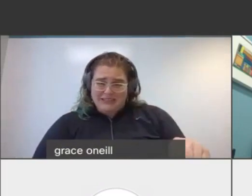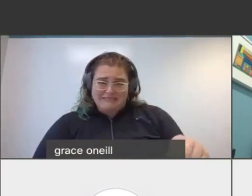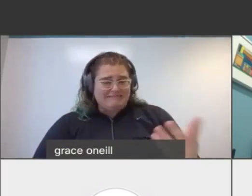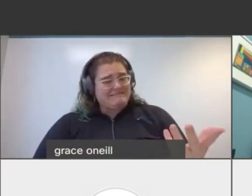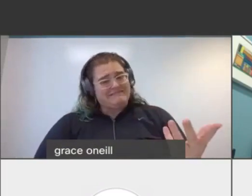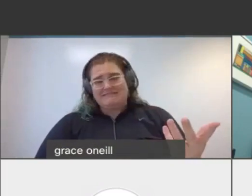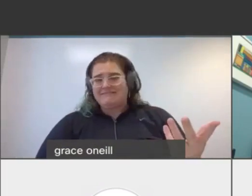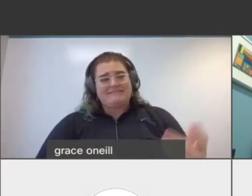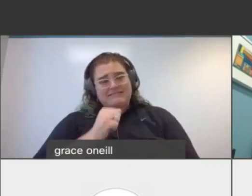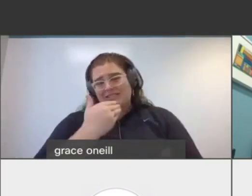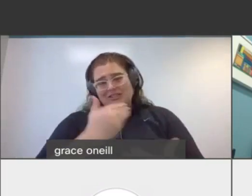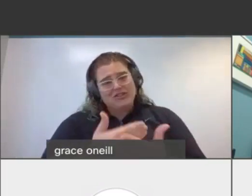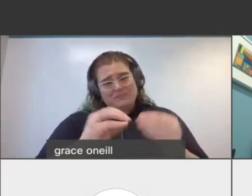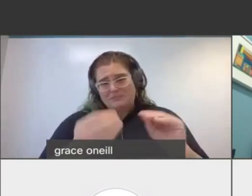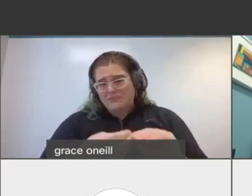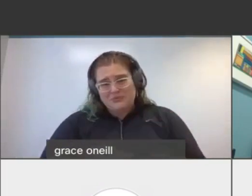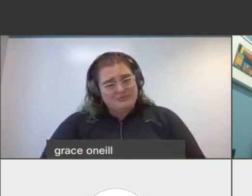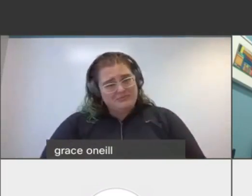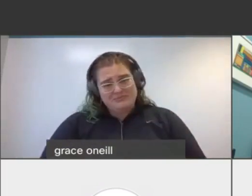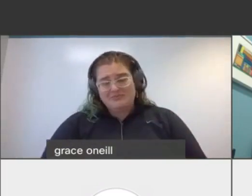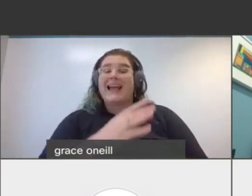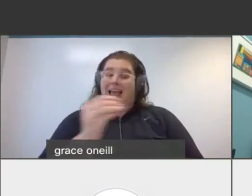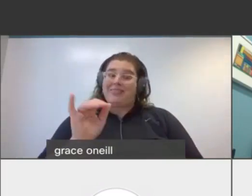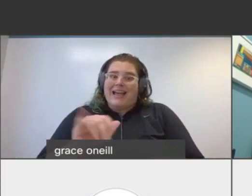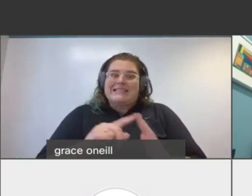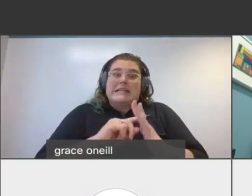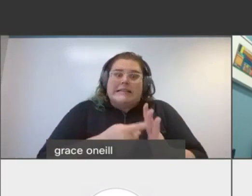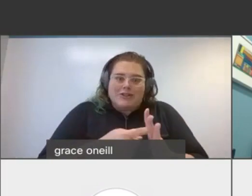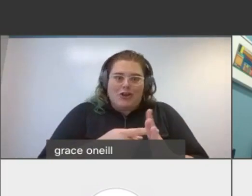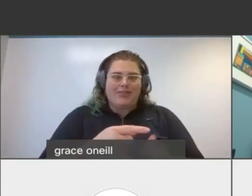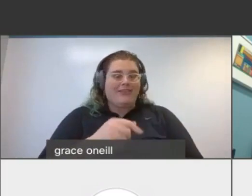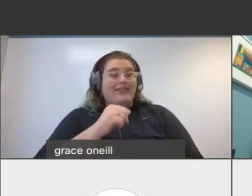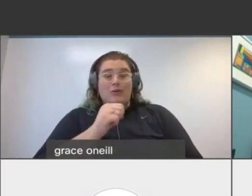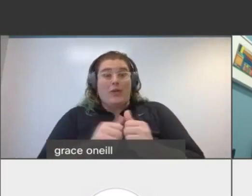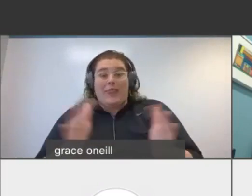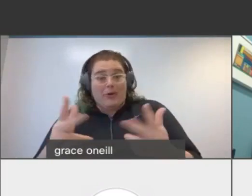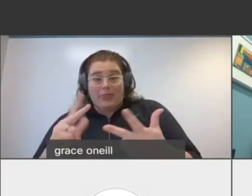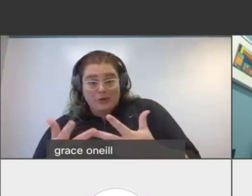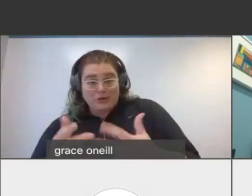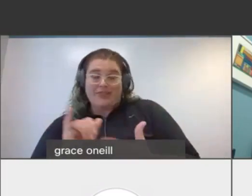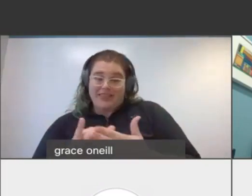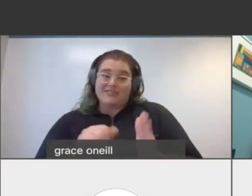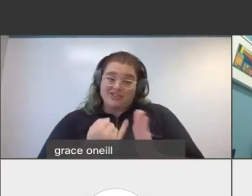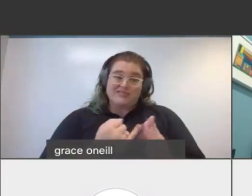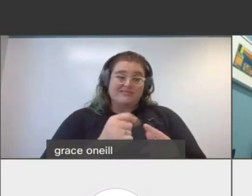That is not good. And that's just the initial vaccination, much less getting a booster.